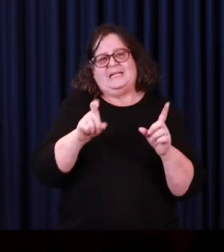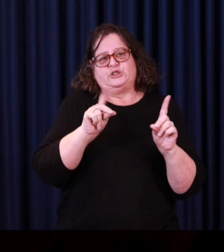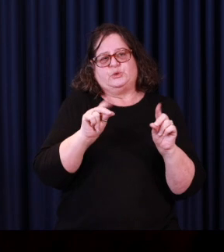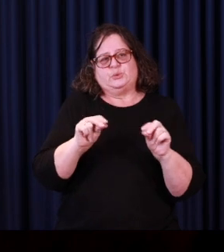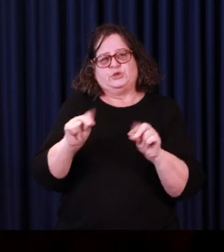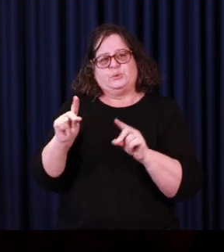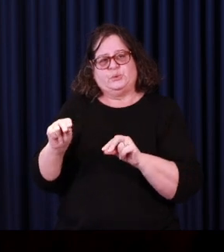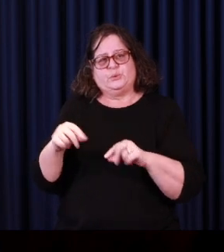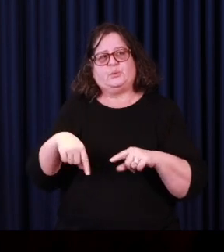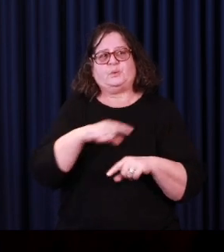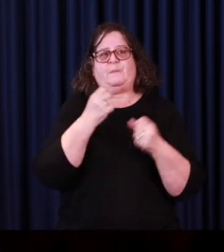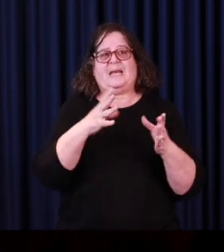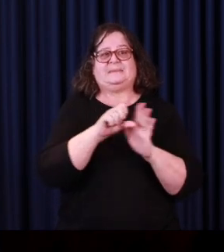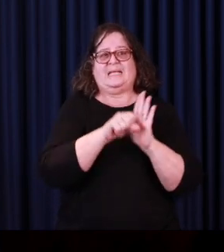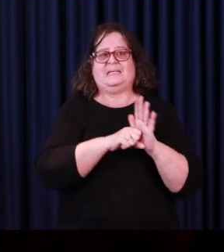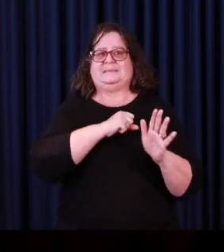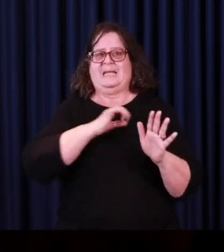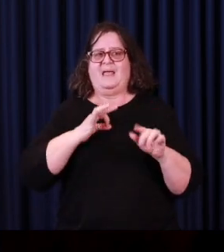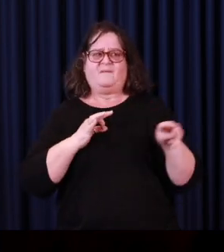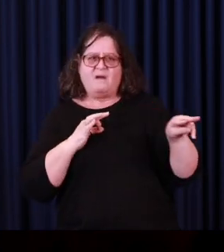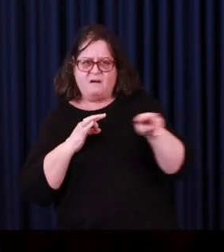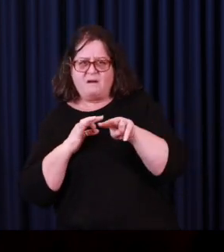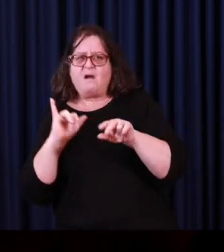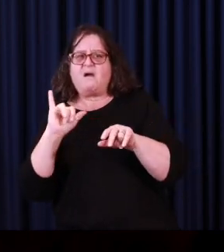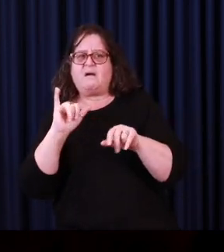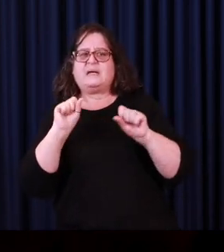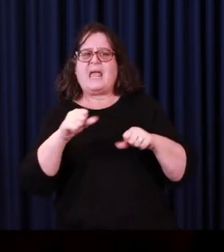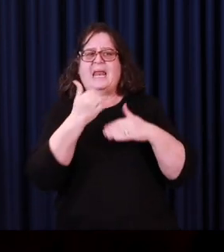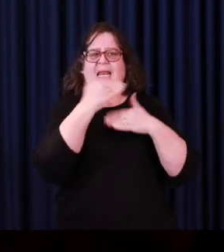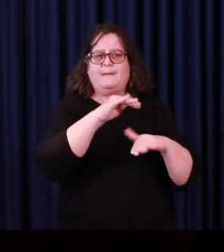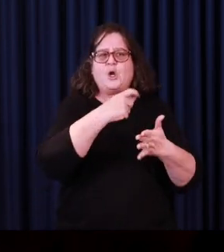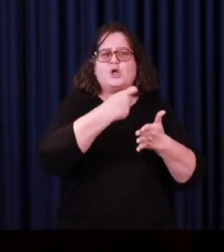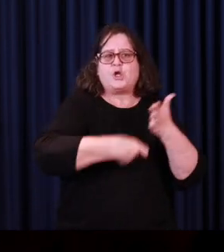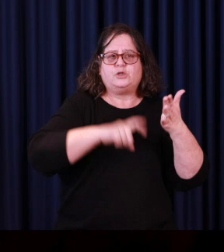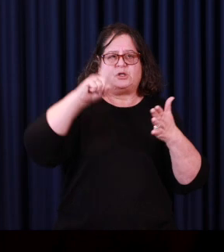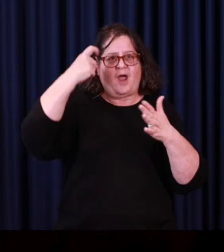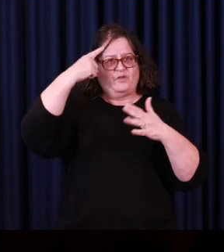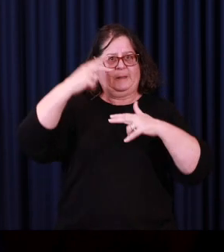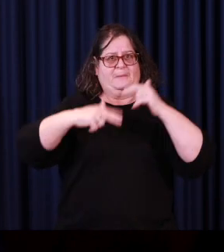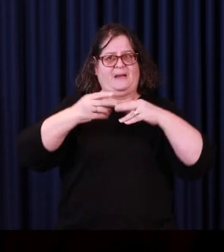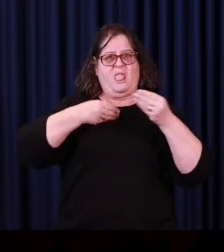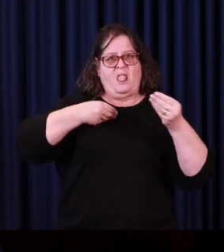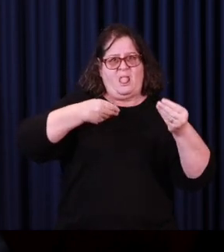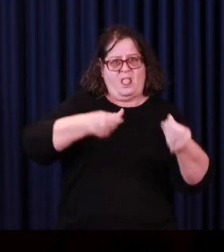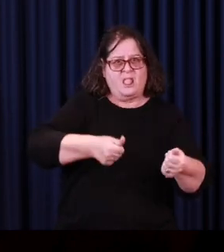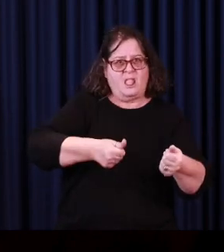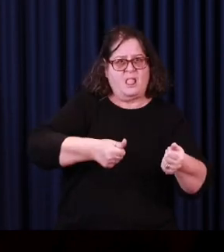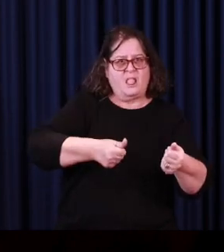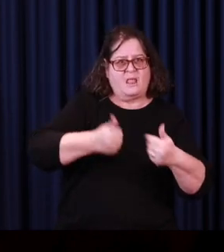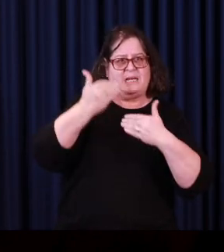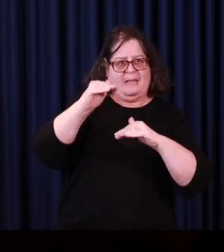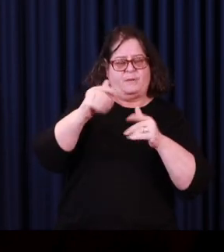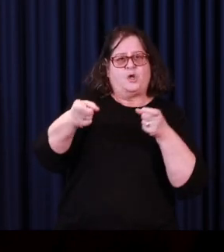to further limit the size, cost, and footprint of government. Let's truly shrink